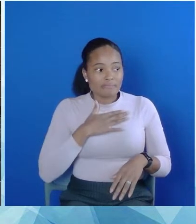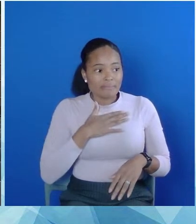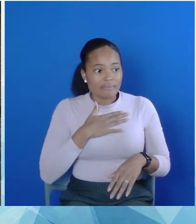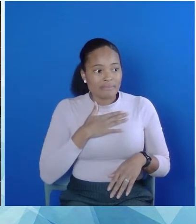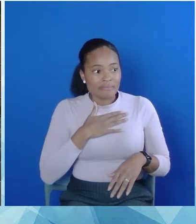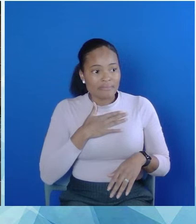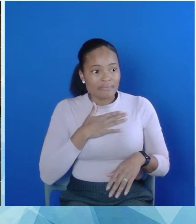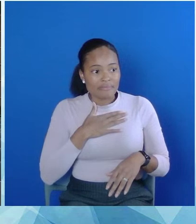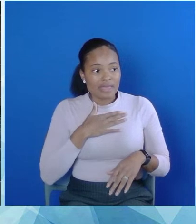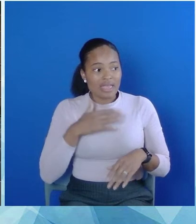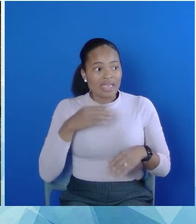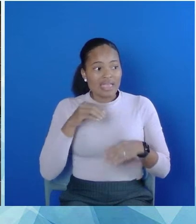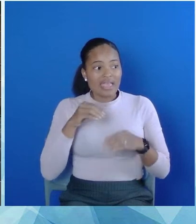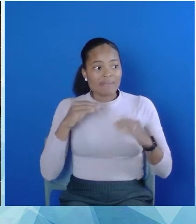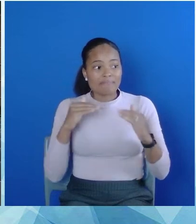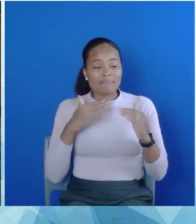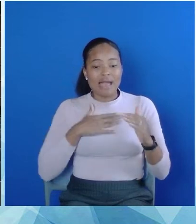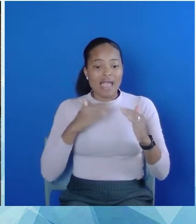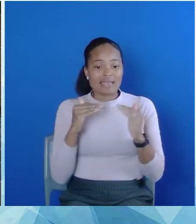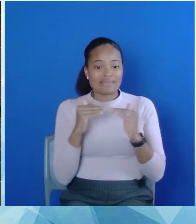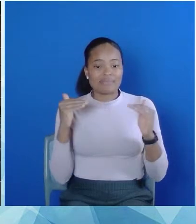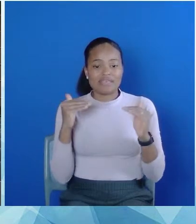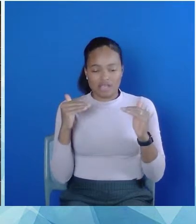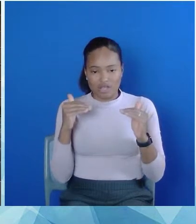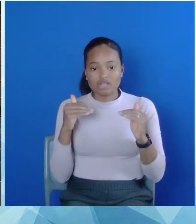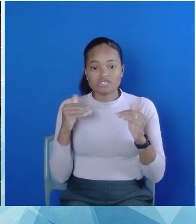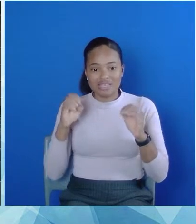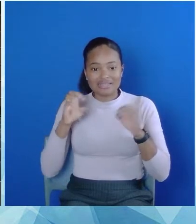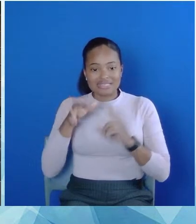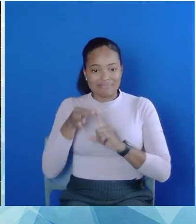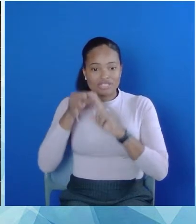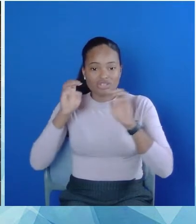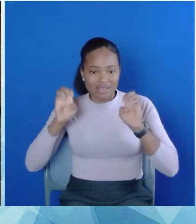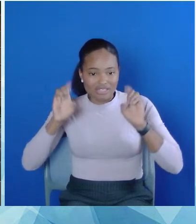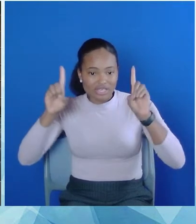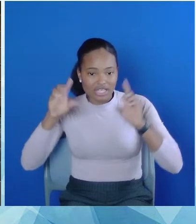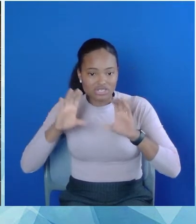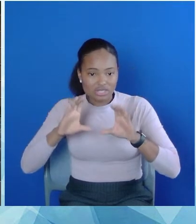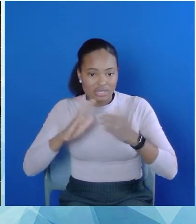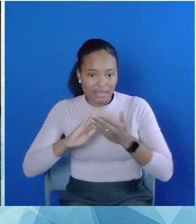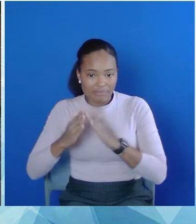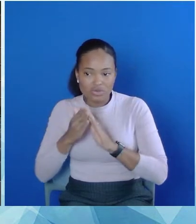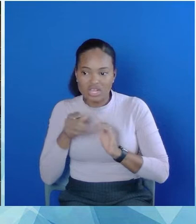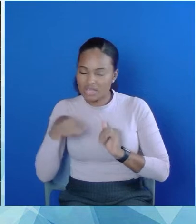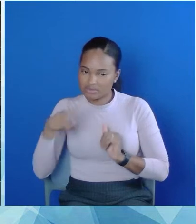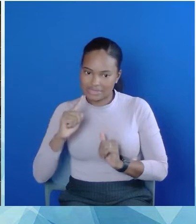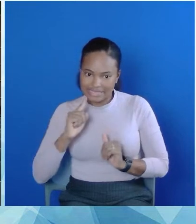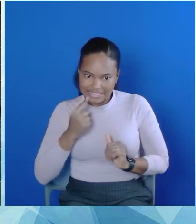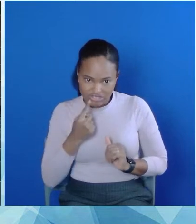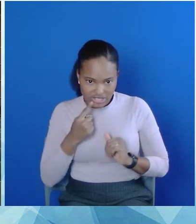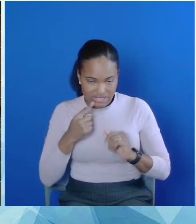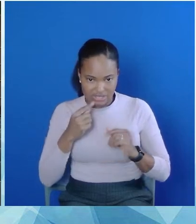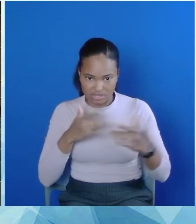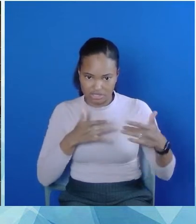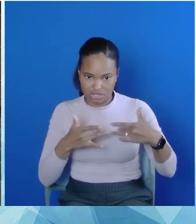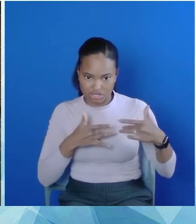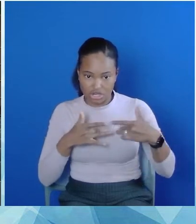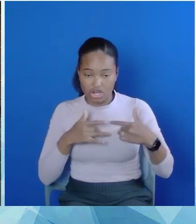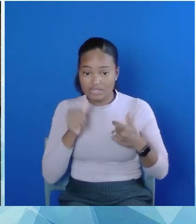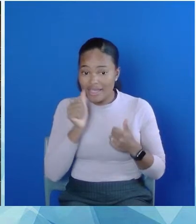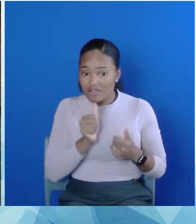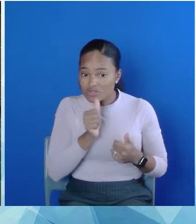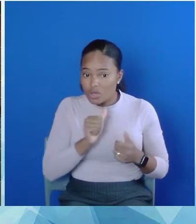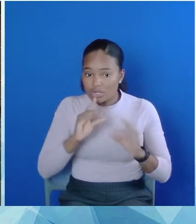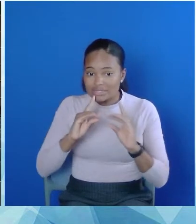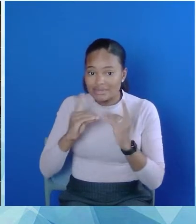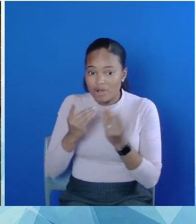general special education community have serious concerns. The Arizona Department of Education has some